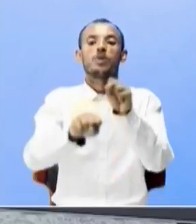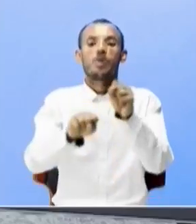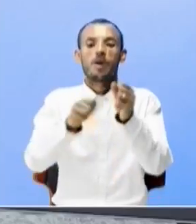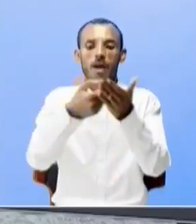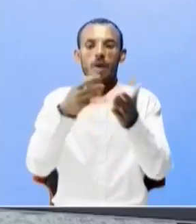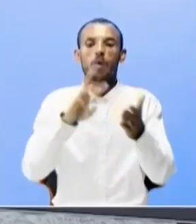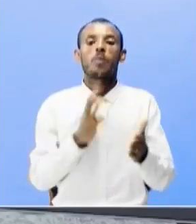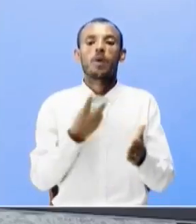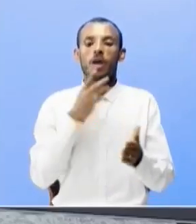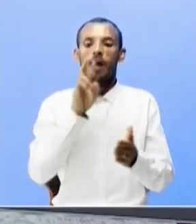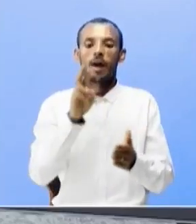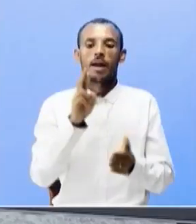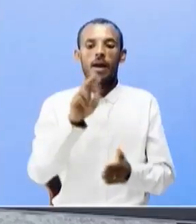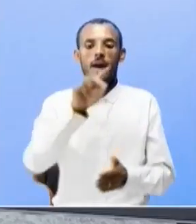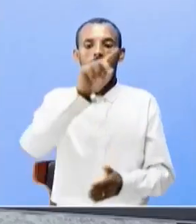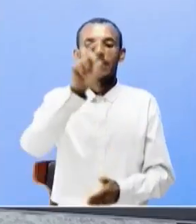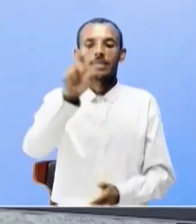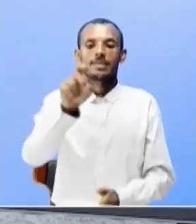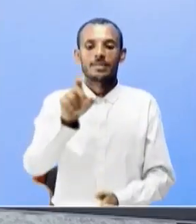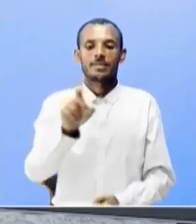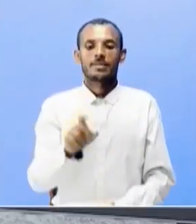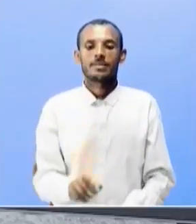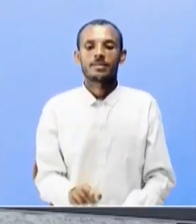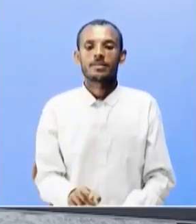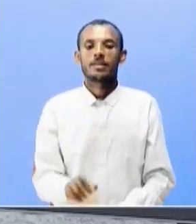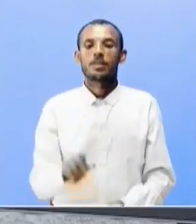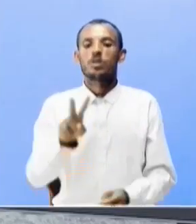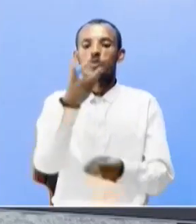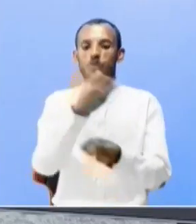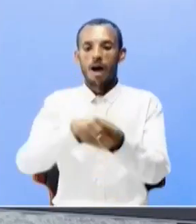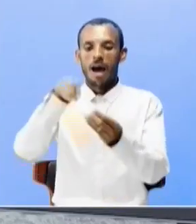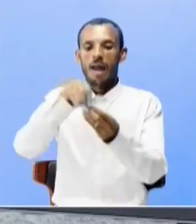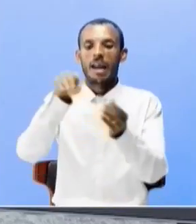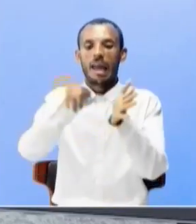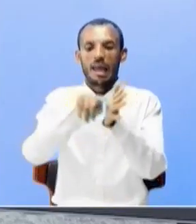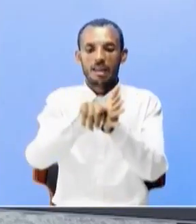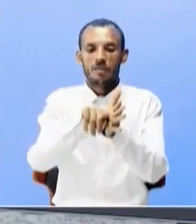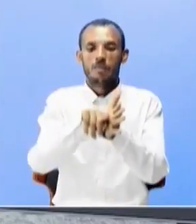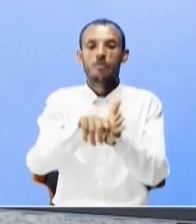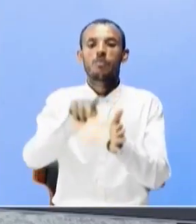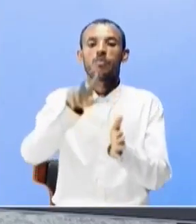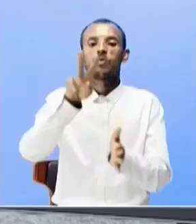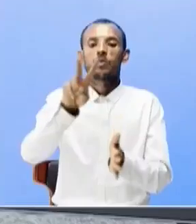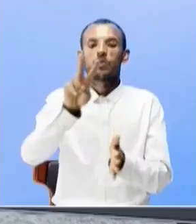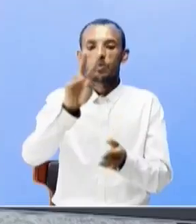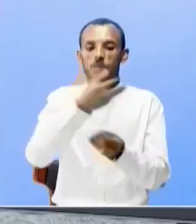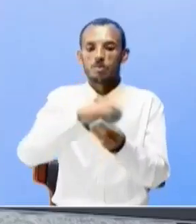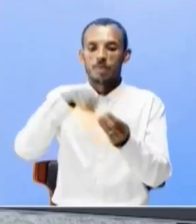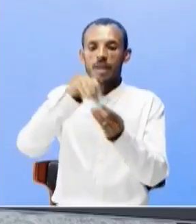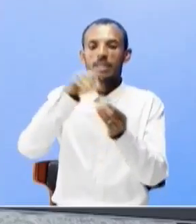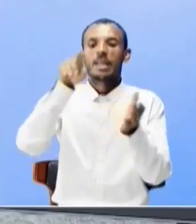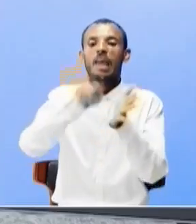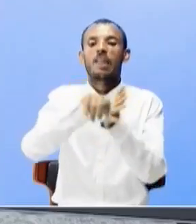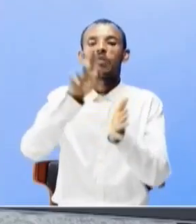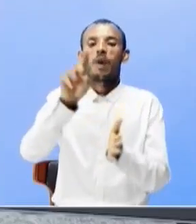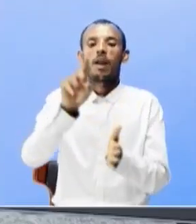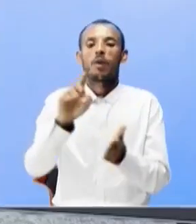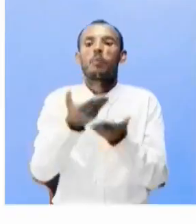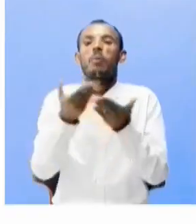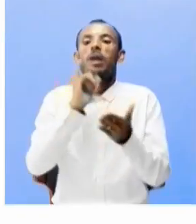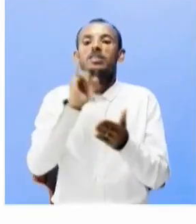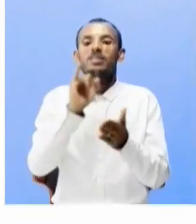we are asked to add -1 on -2. On -2, where is